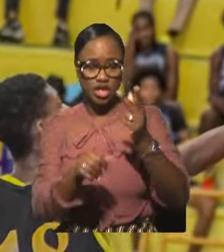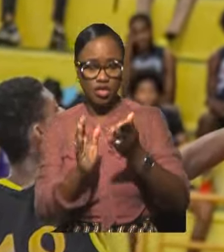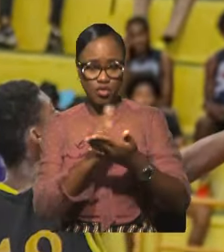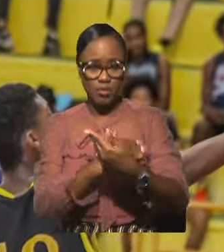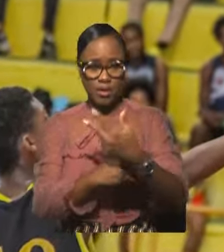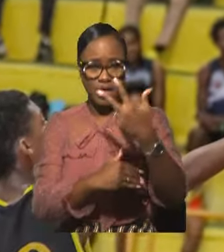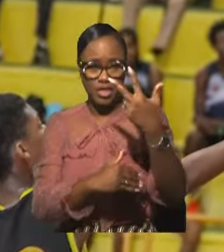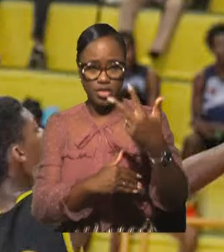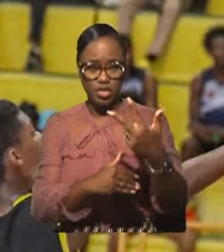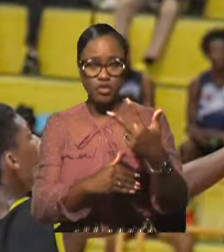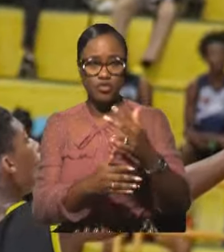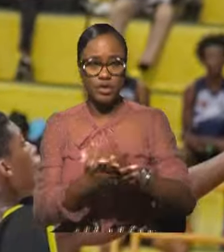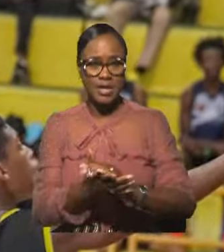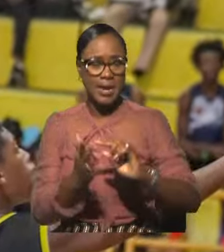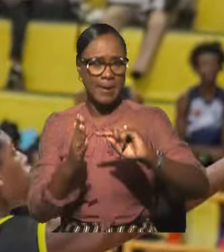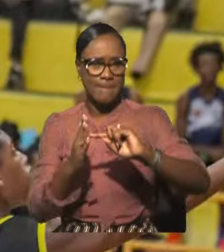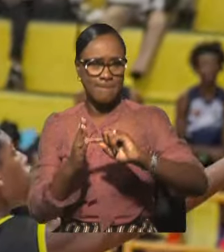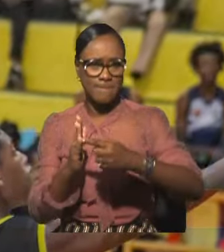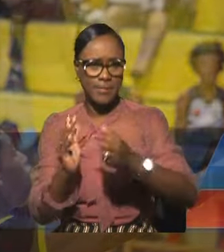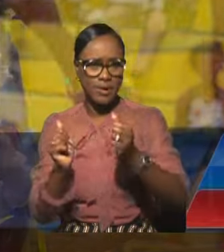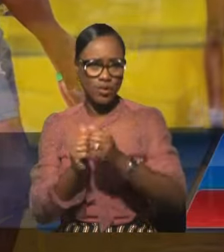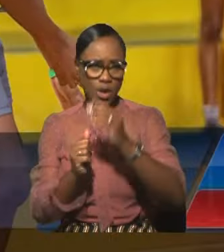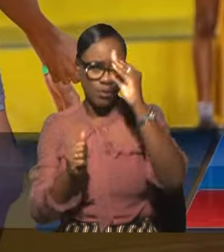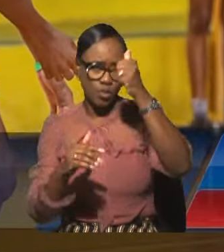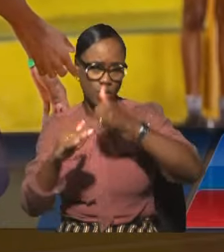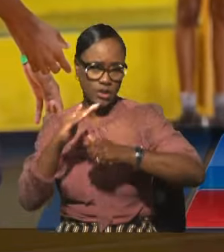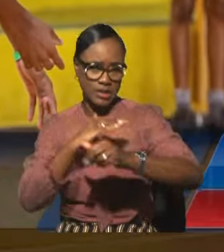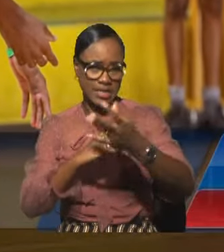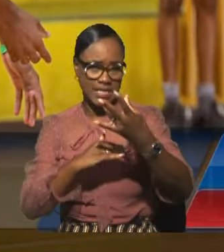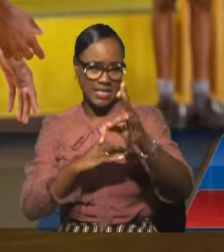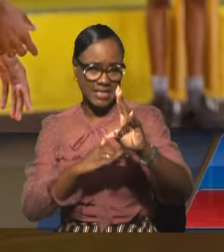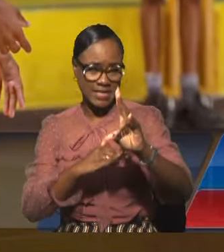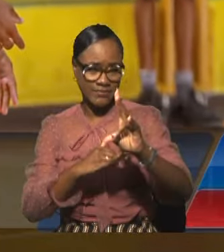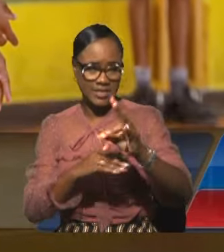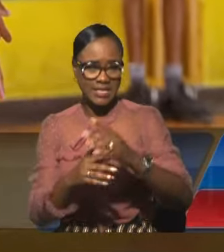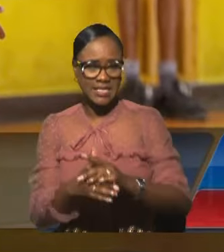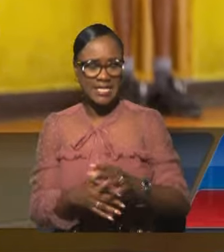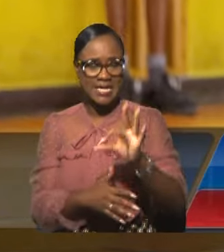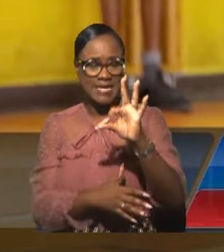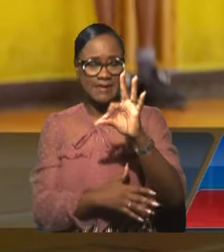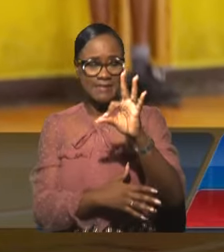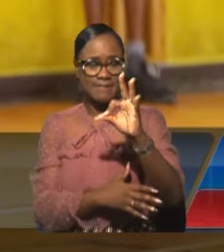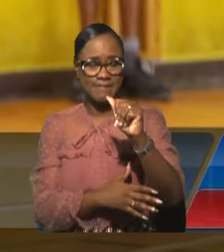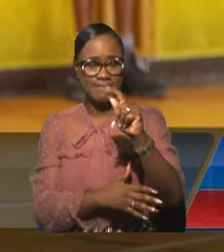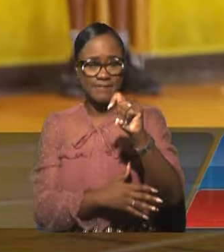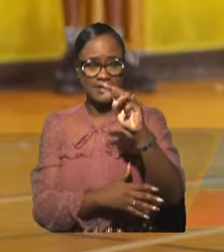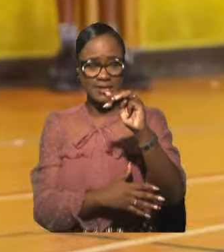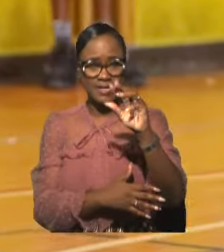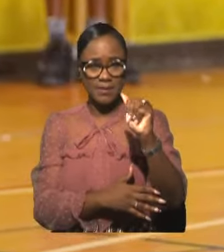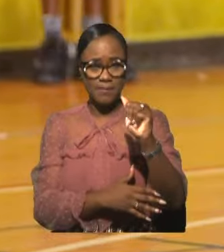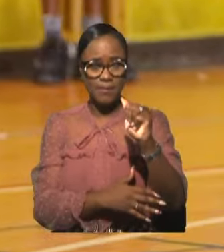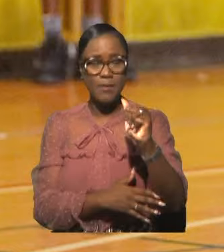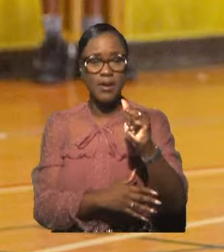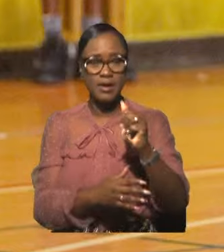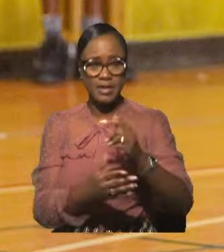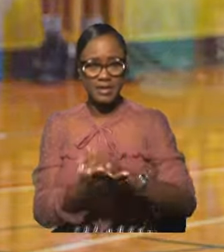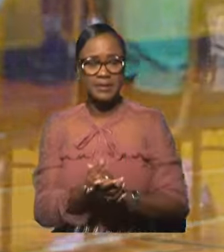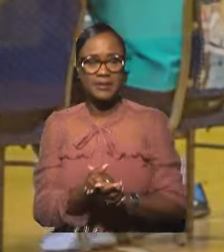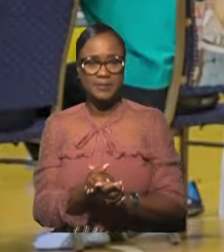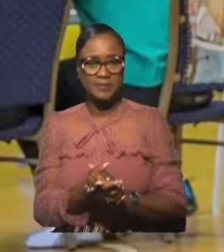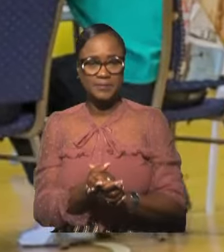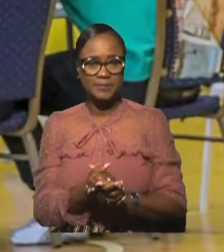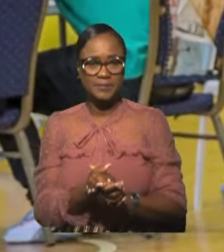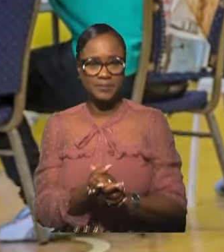Series. Beginning in the Boys Under 17 division, which saw defending champions Fatima College get through the 14-man team